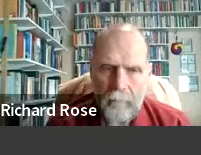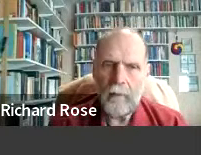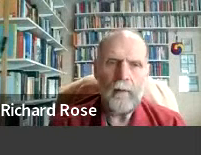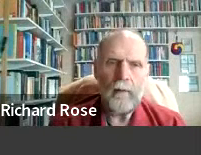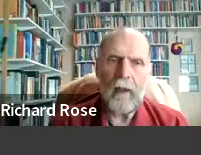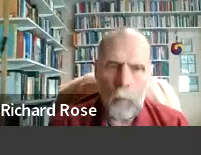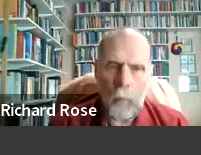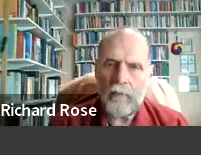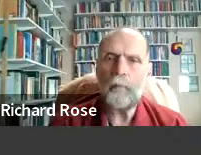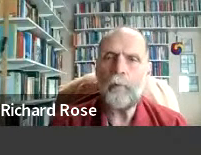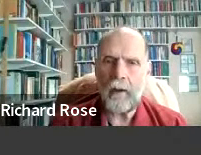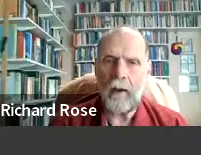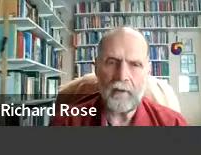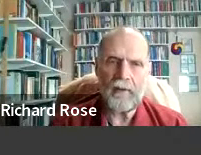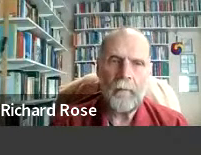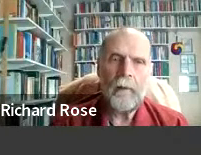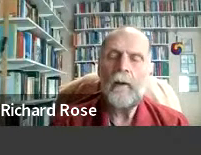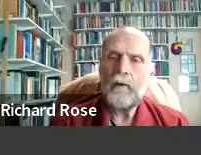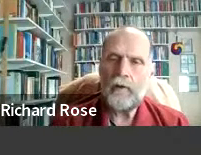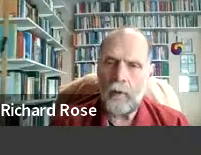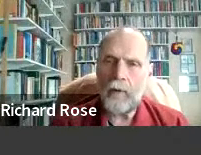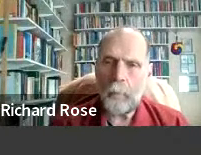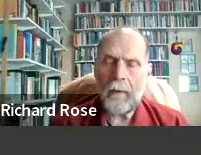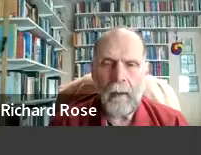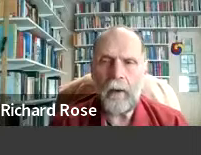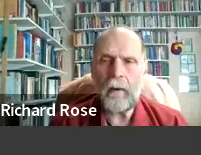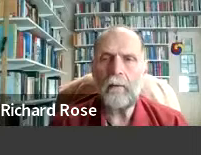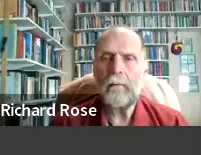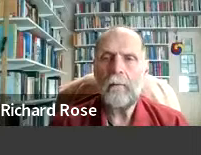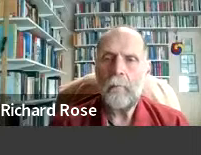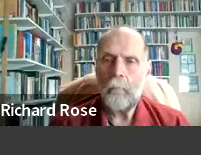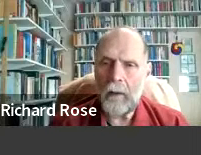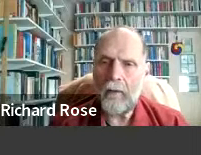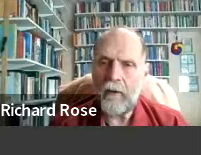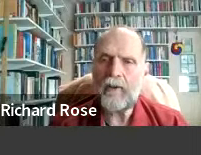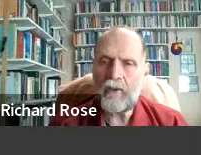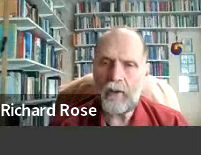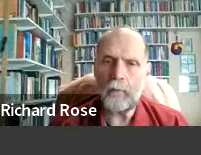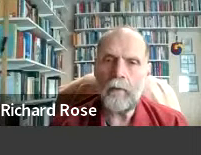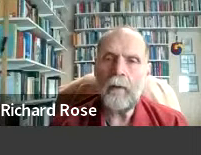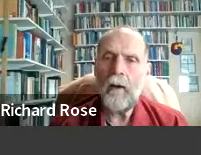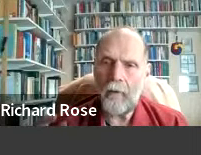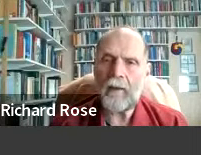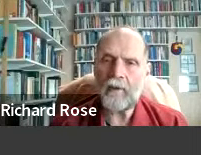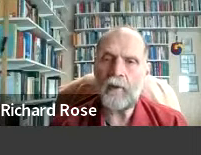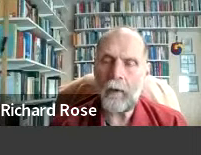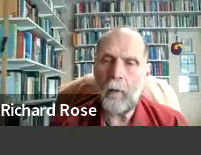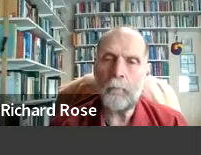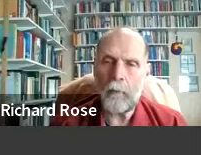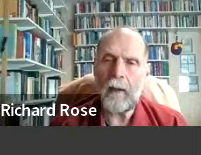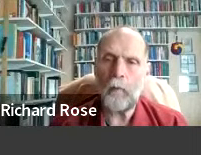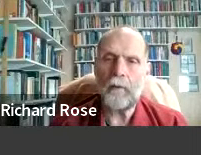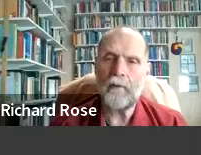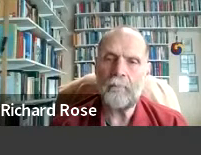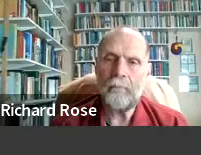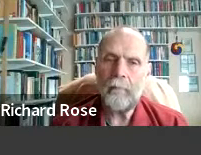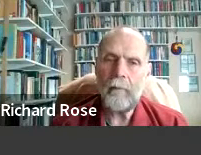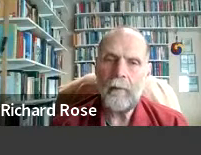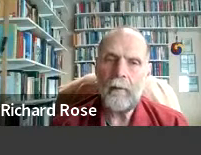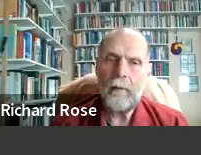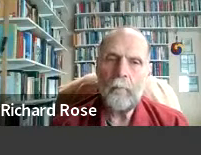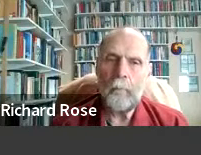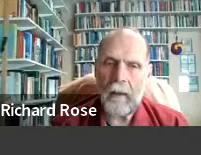won't. They won't, because during the pandemic, many of these children have had to become